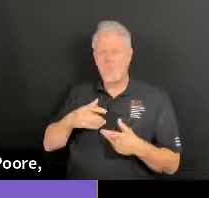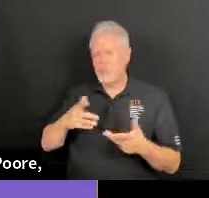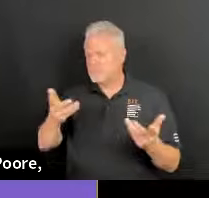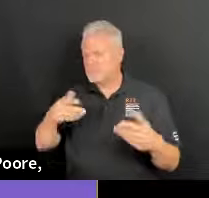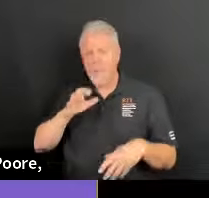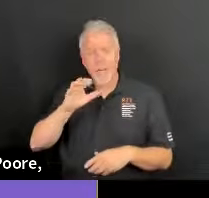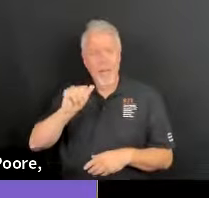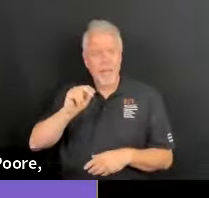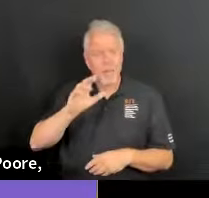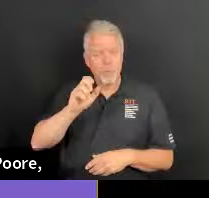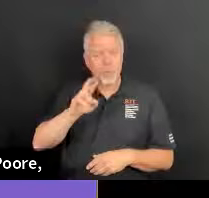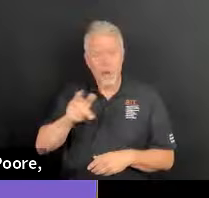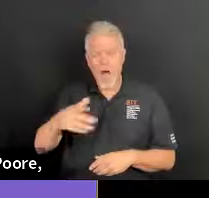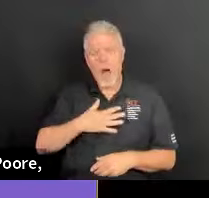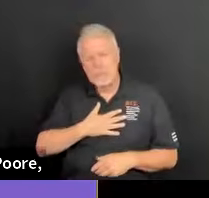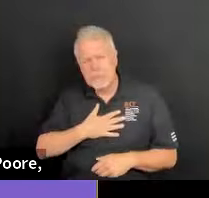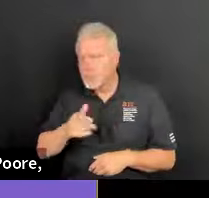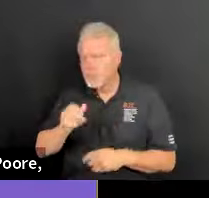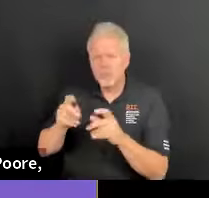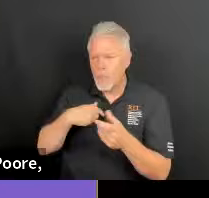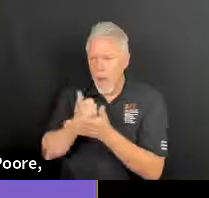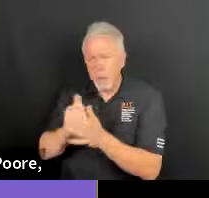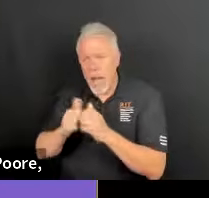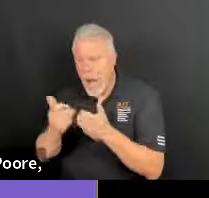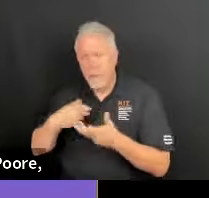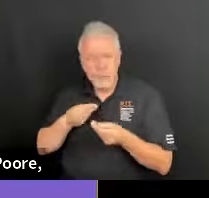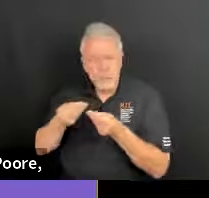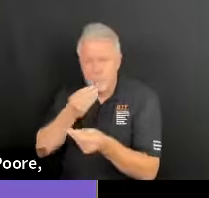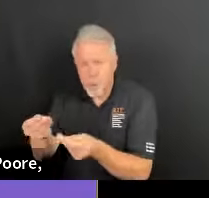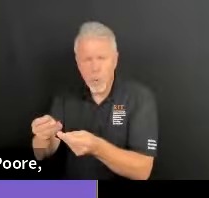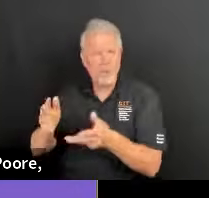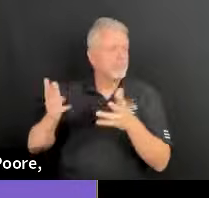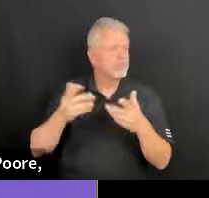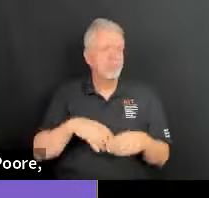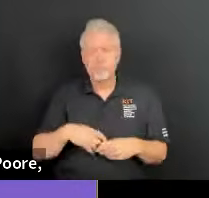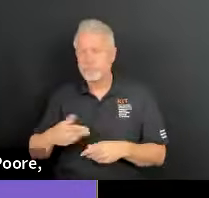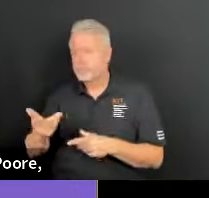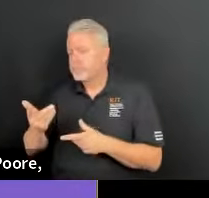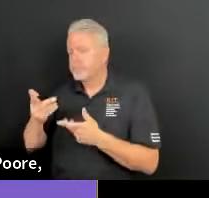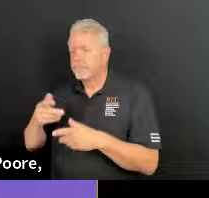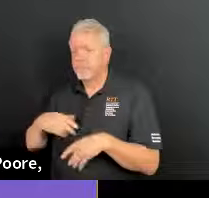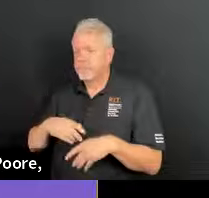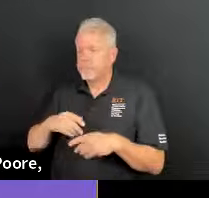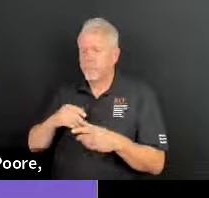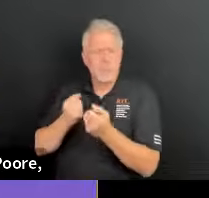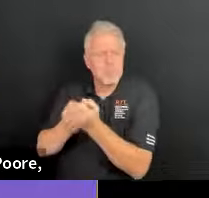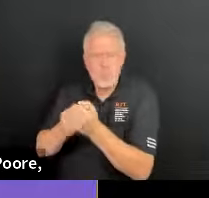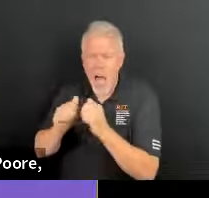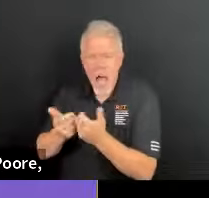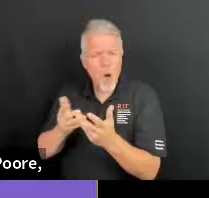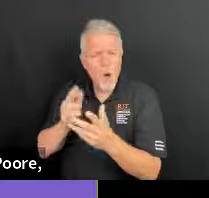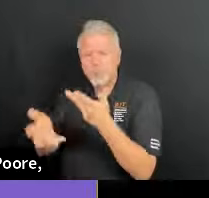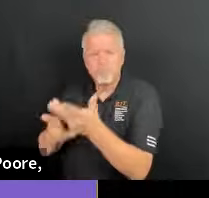Do you need juice? Do you have insulin? If we're talking about a person who's suffering from cancer, even a cancer